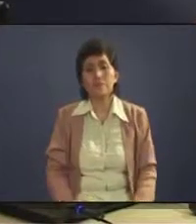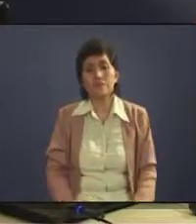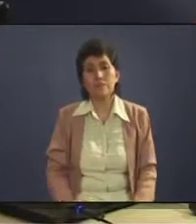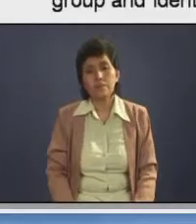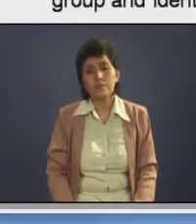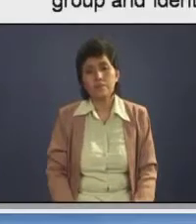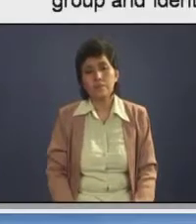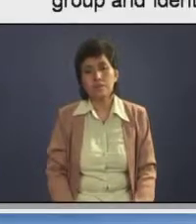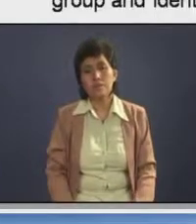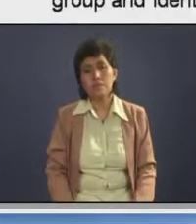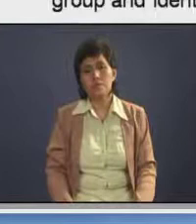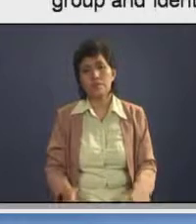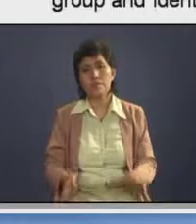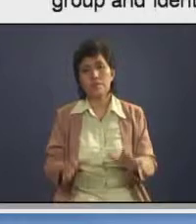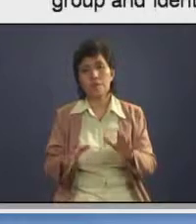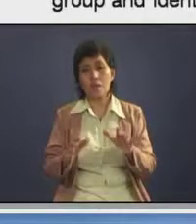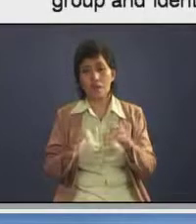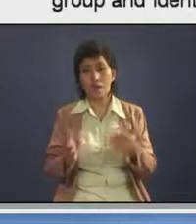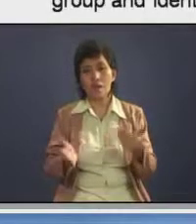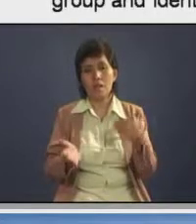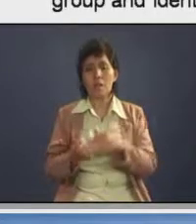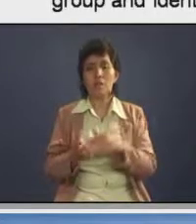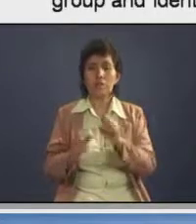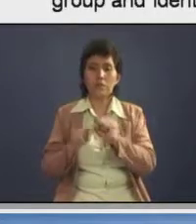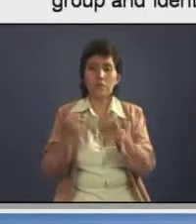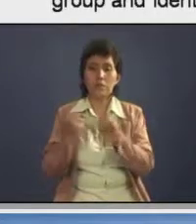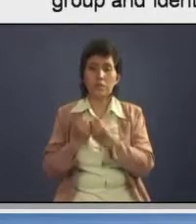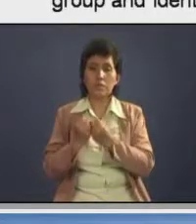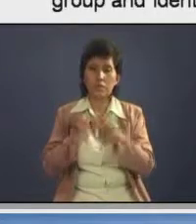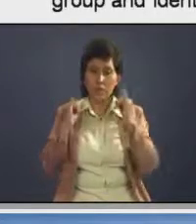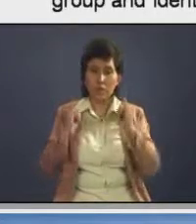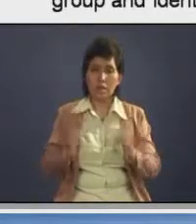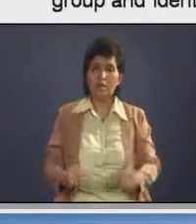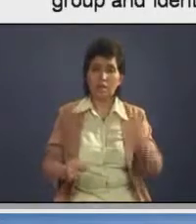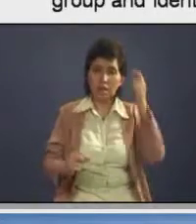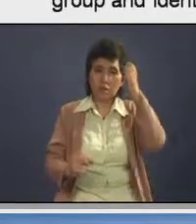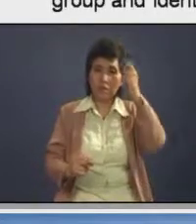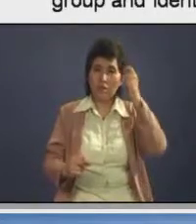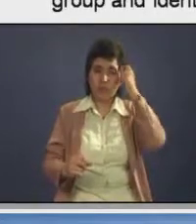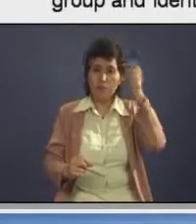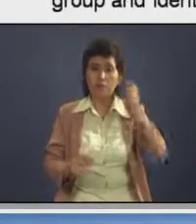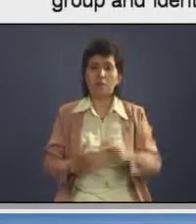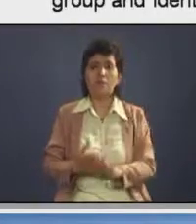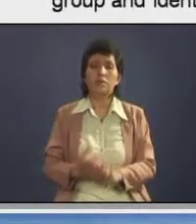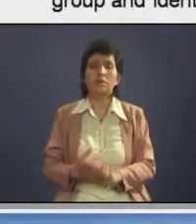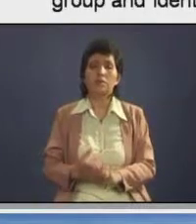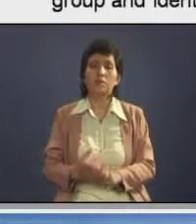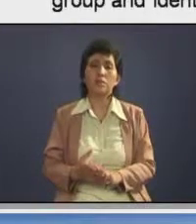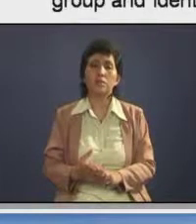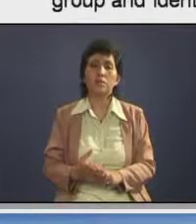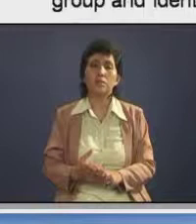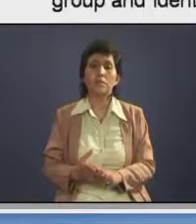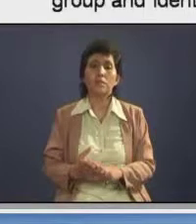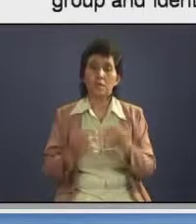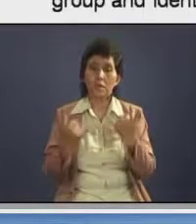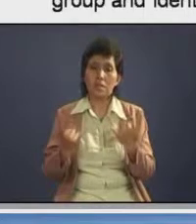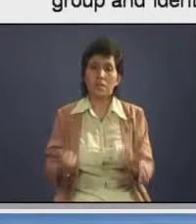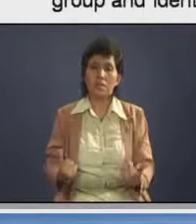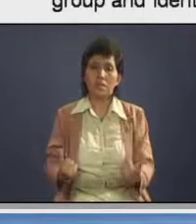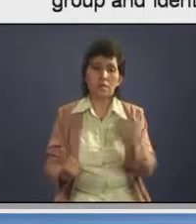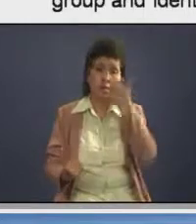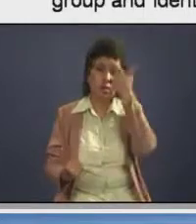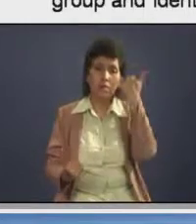Next one is the social identity theory. We call it the SIT SIT. Okay. Now, because you belong to a